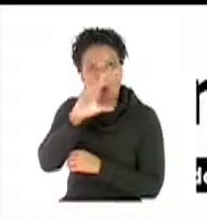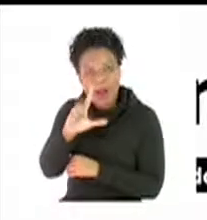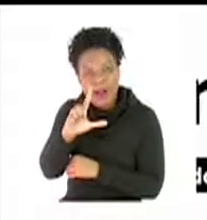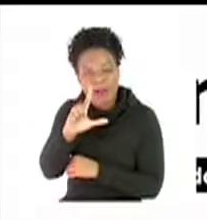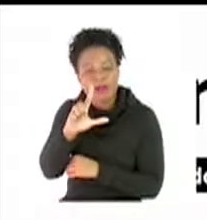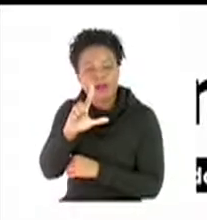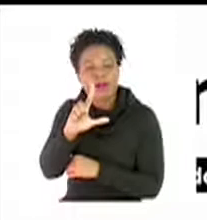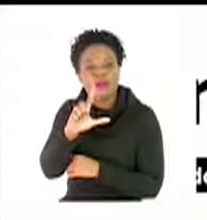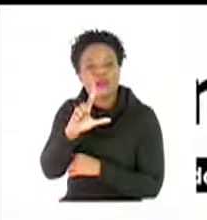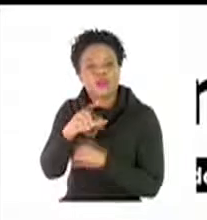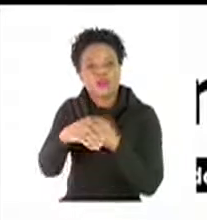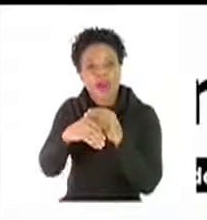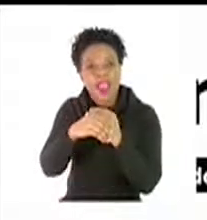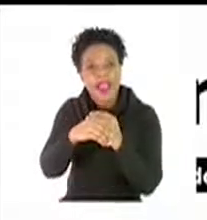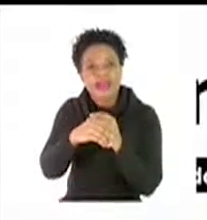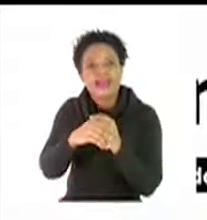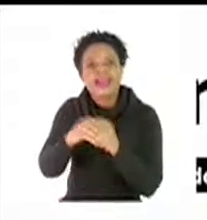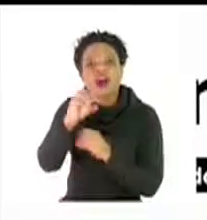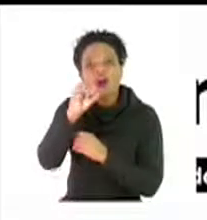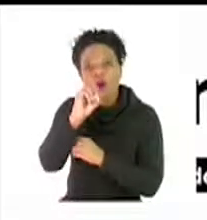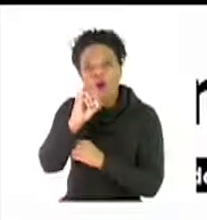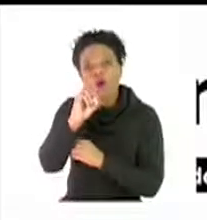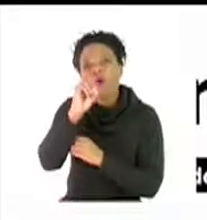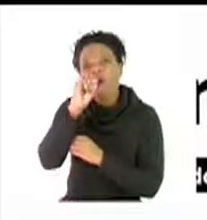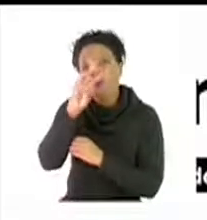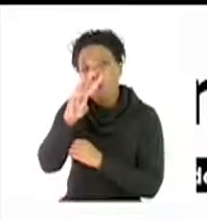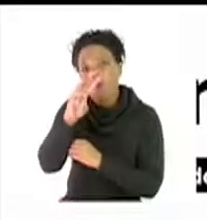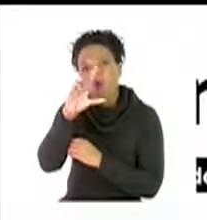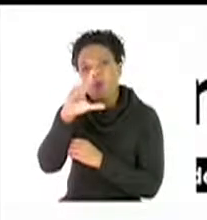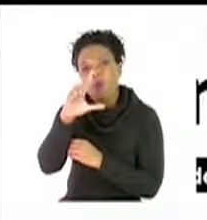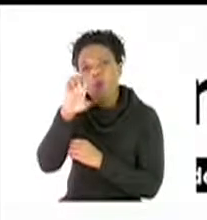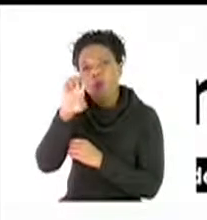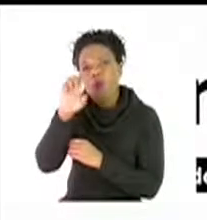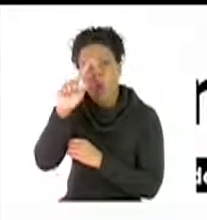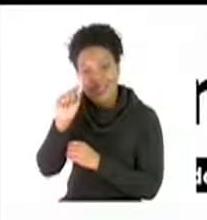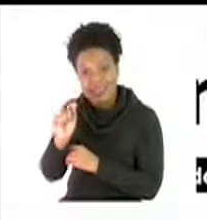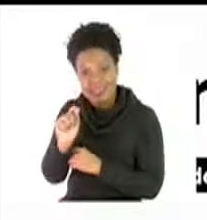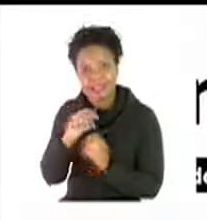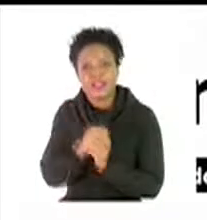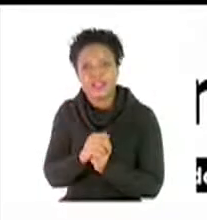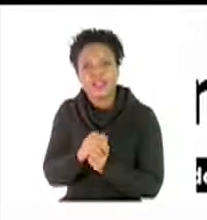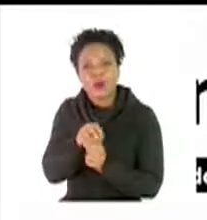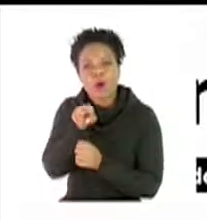Kitchen, kitchenette. Hill, hillock.